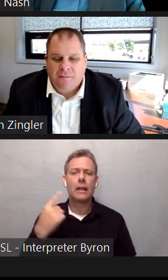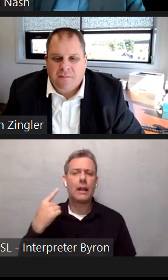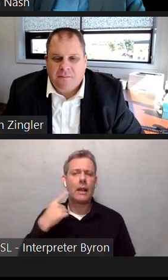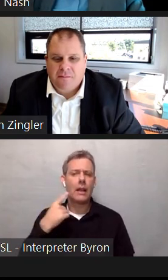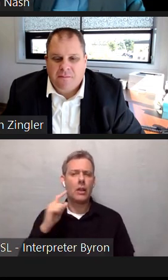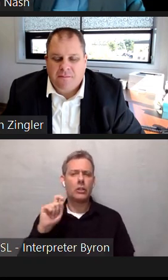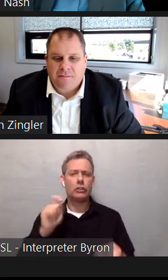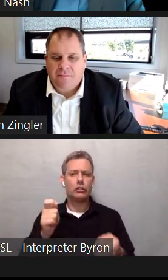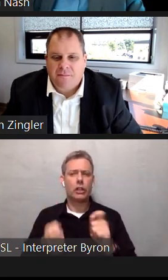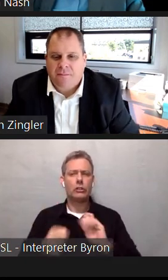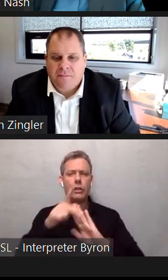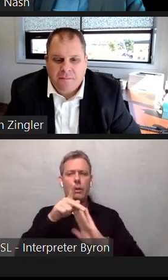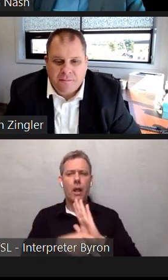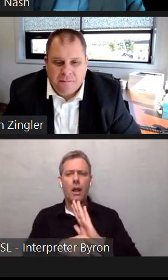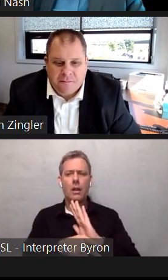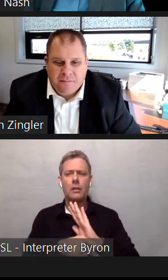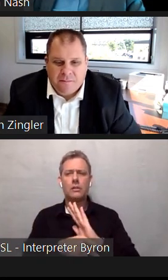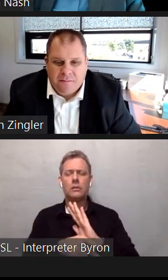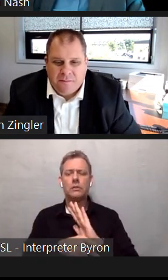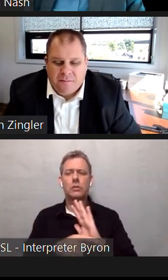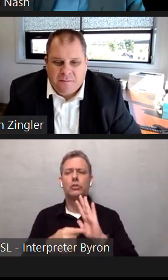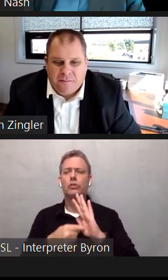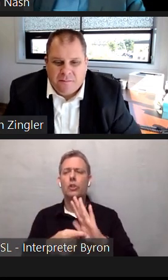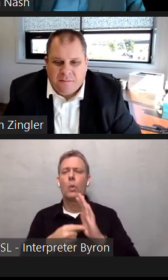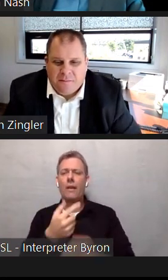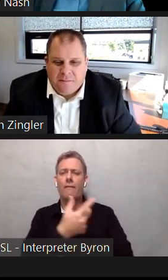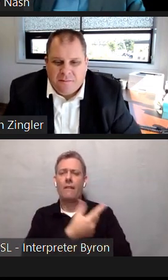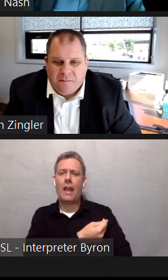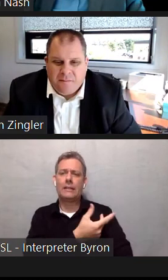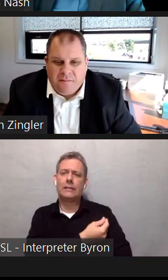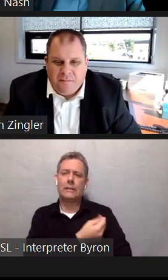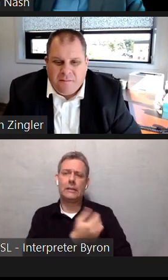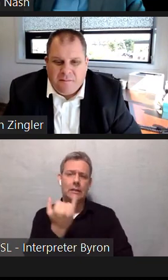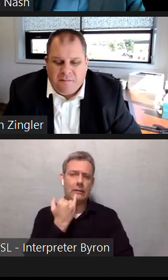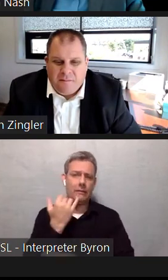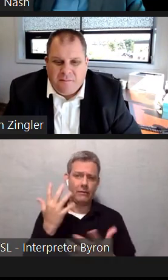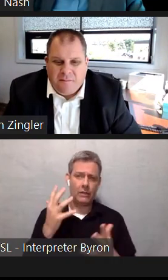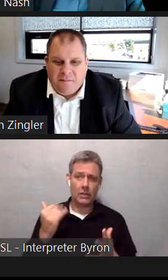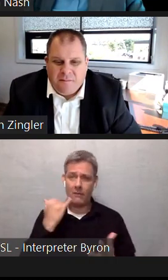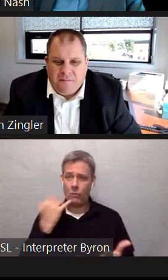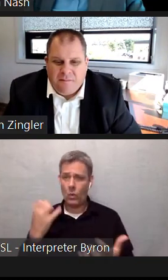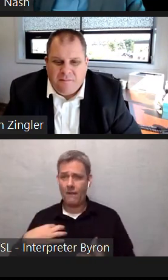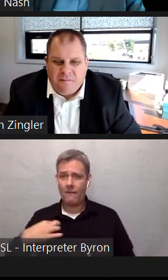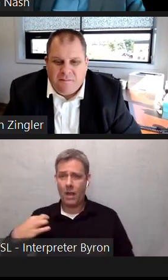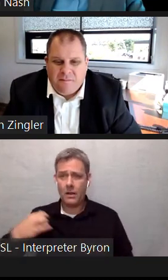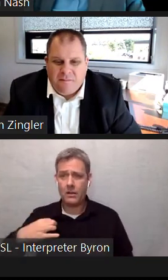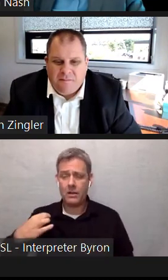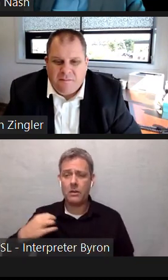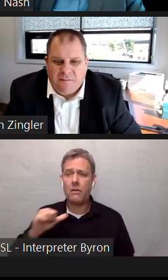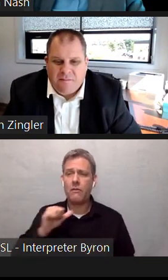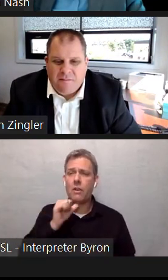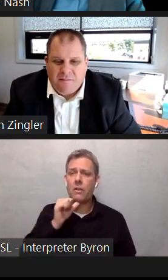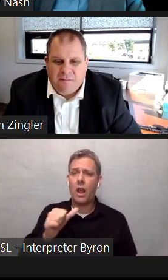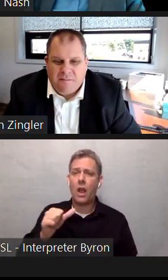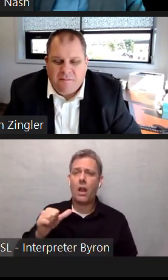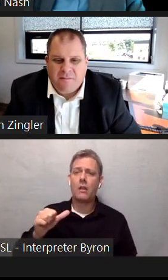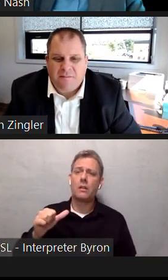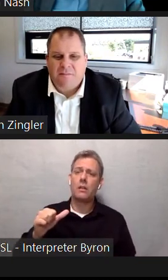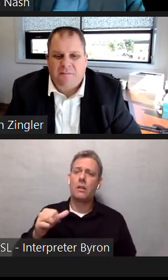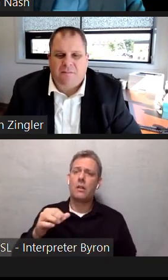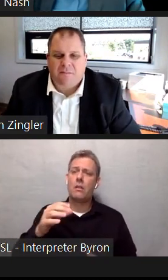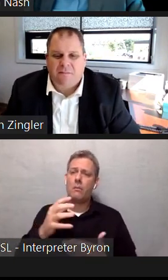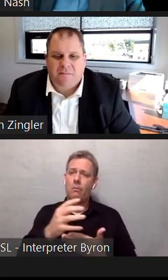in disclosing vaccine status for individuals who want to volunteer for nonprofits, asking for volunteers to be vaccinated. Any